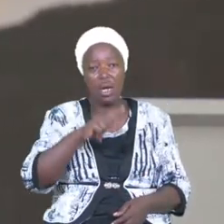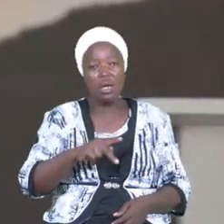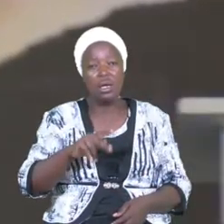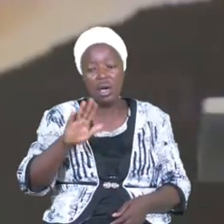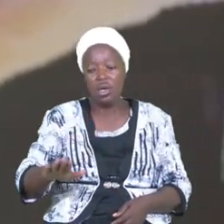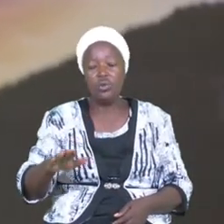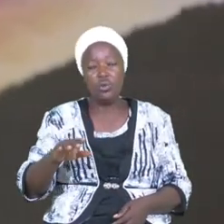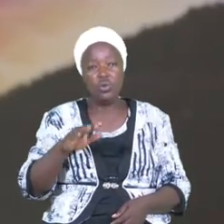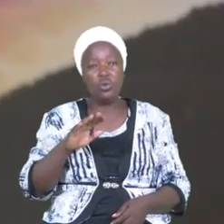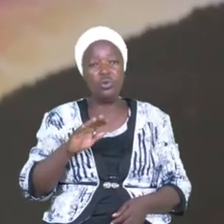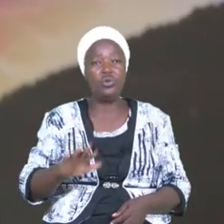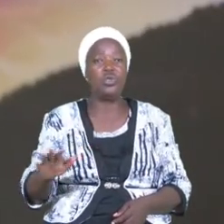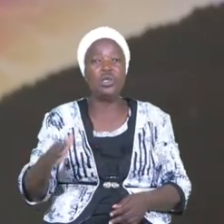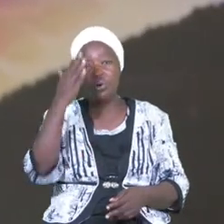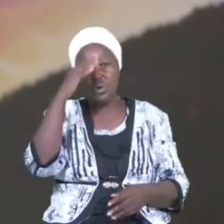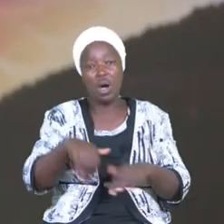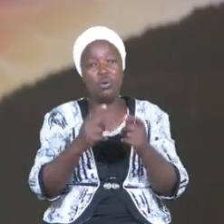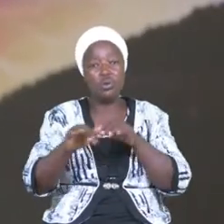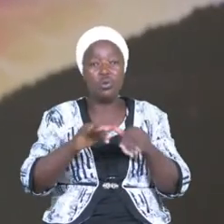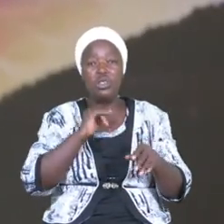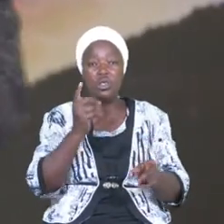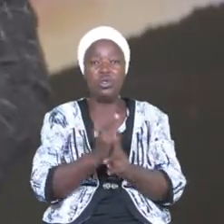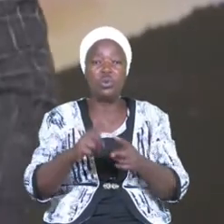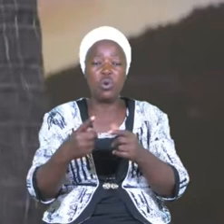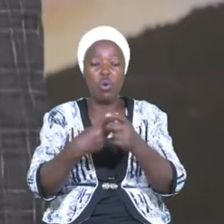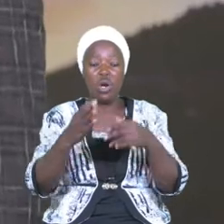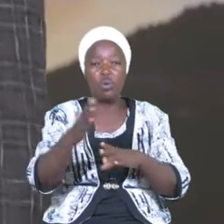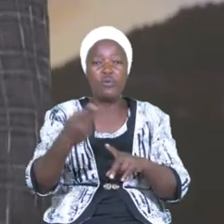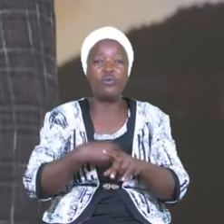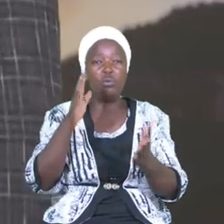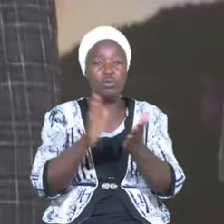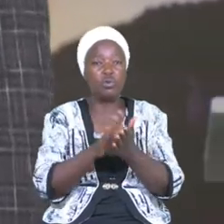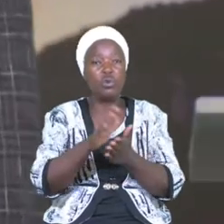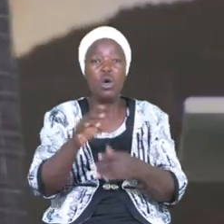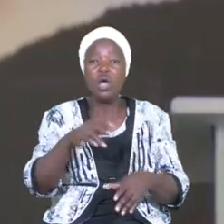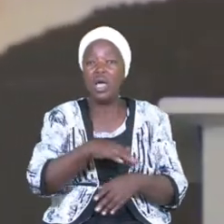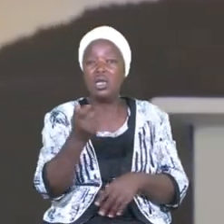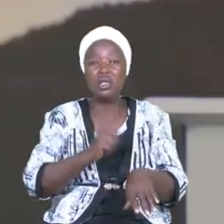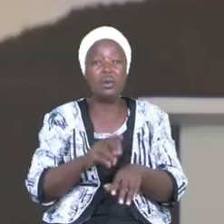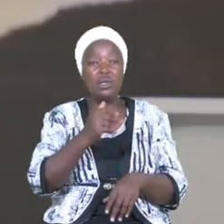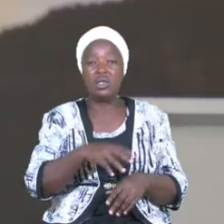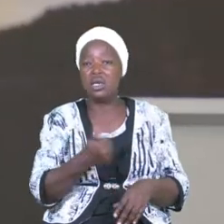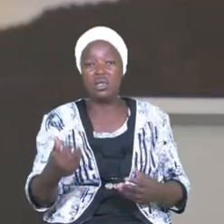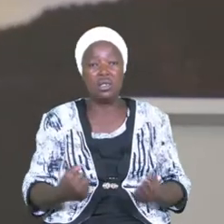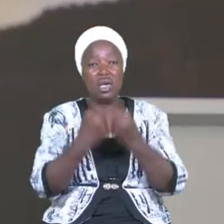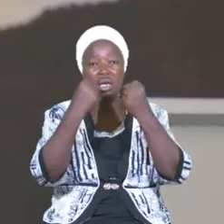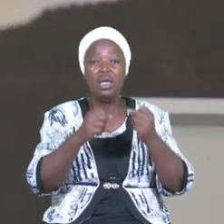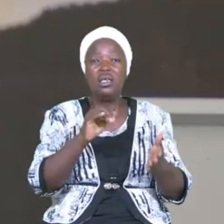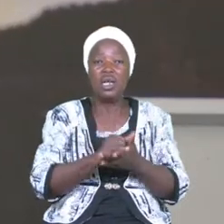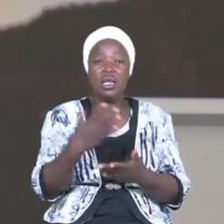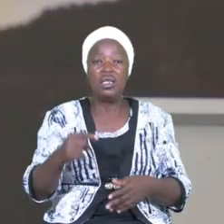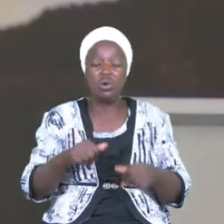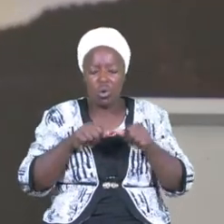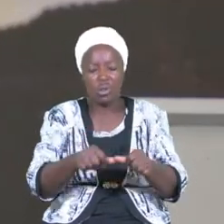is to run away from school whenever there is any challenge. That thing continues for